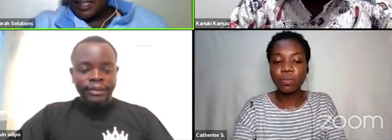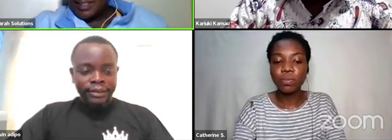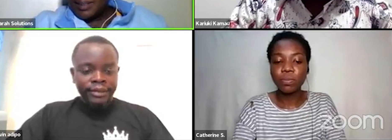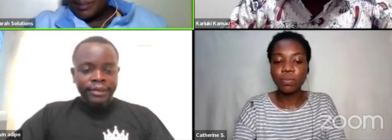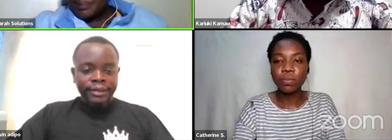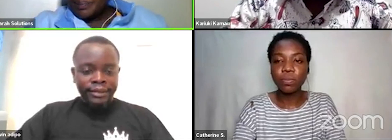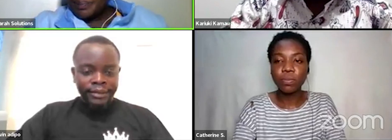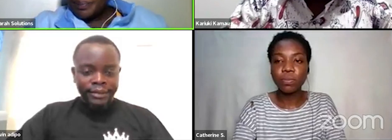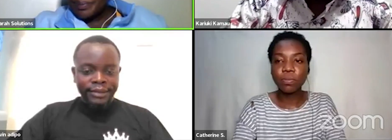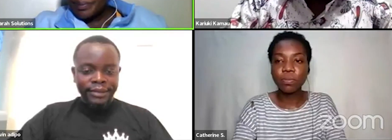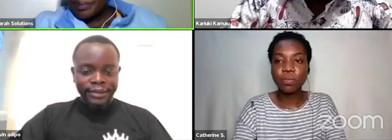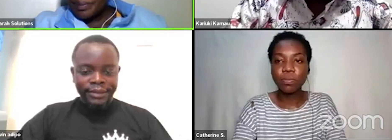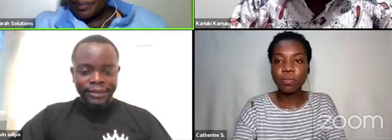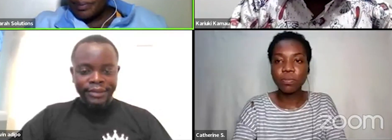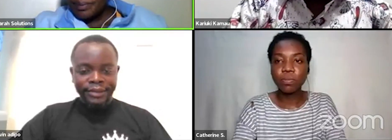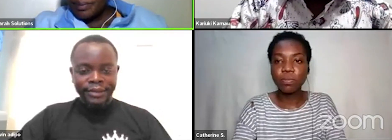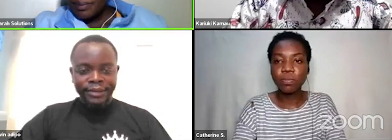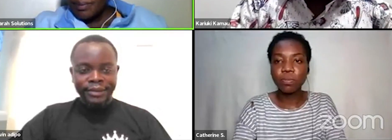And